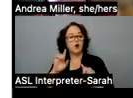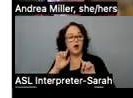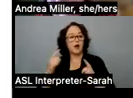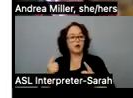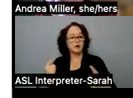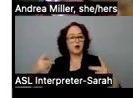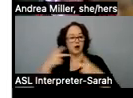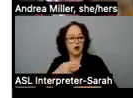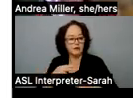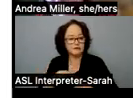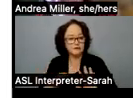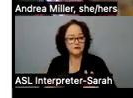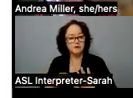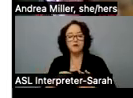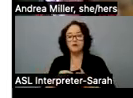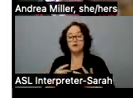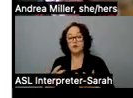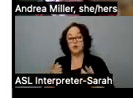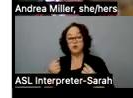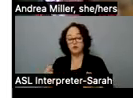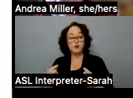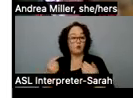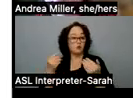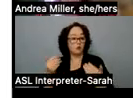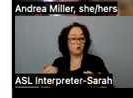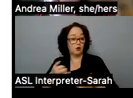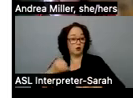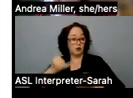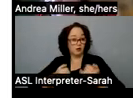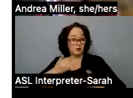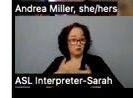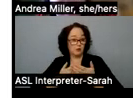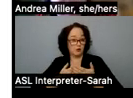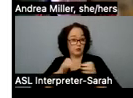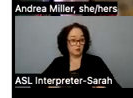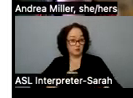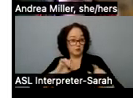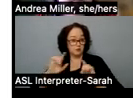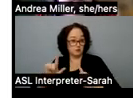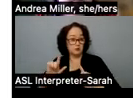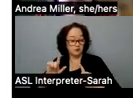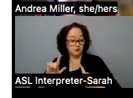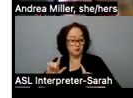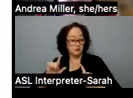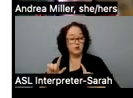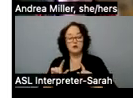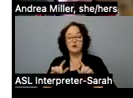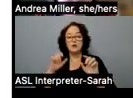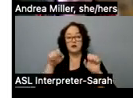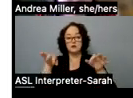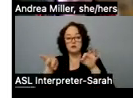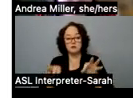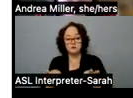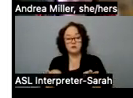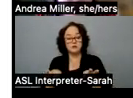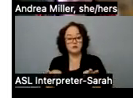is move into the last part of our last slide, to talk about as